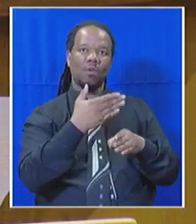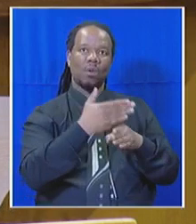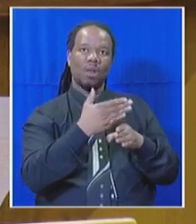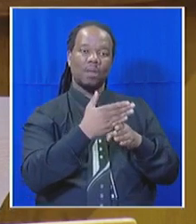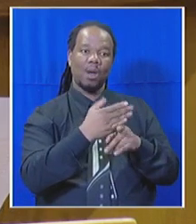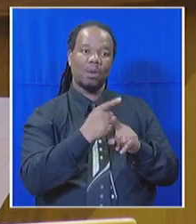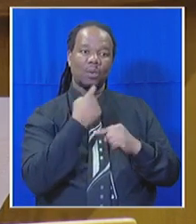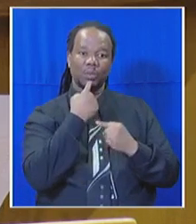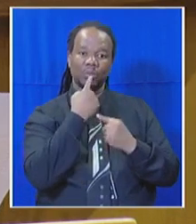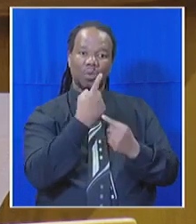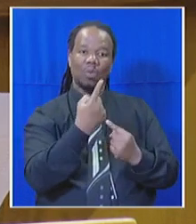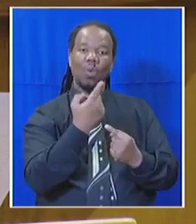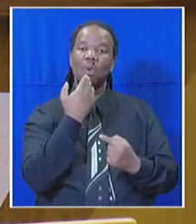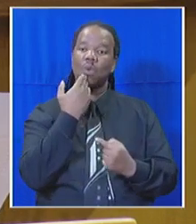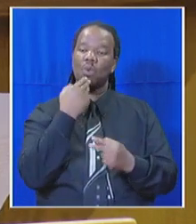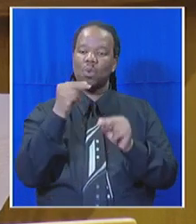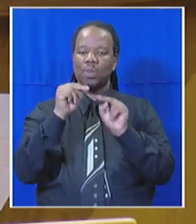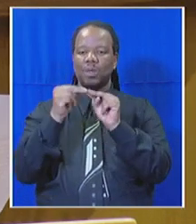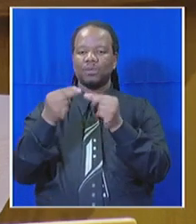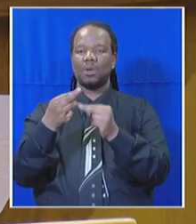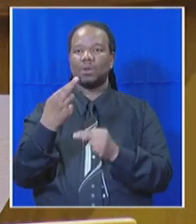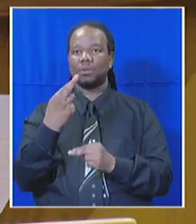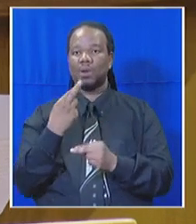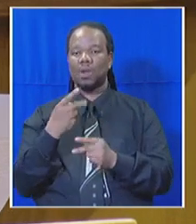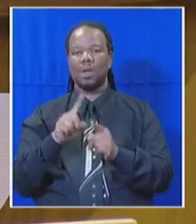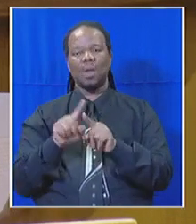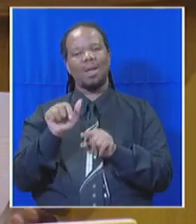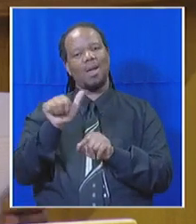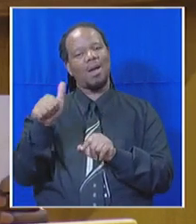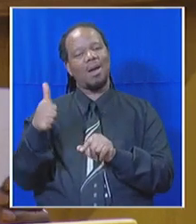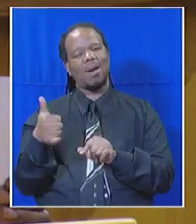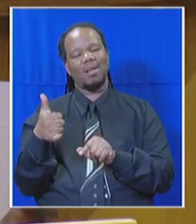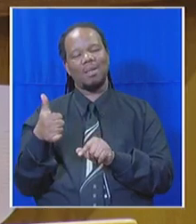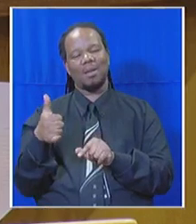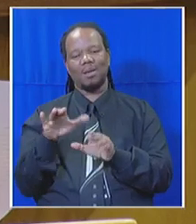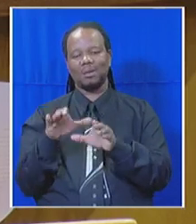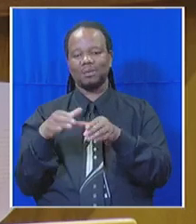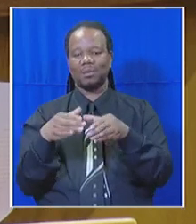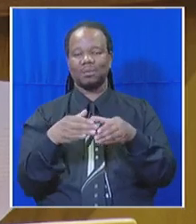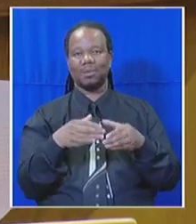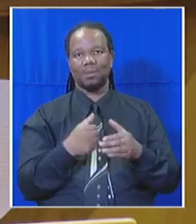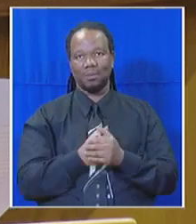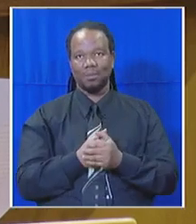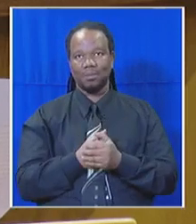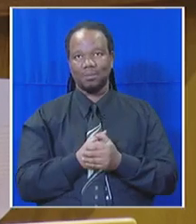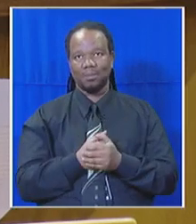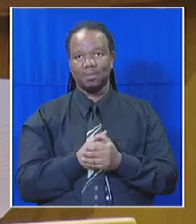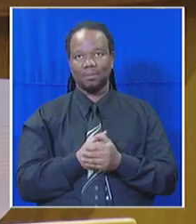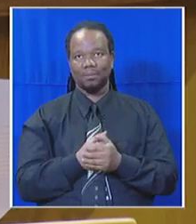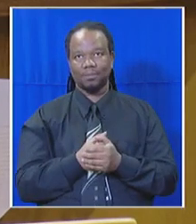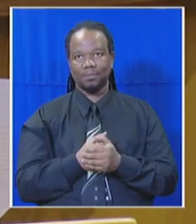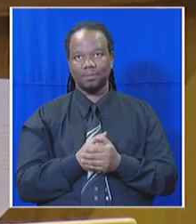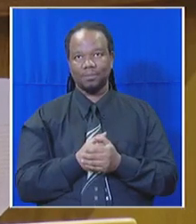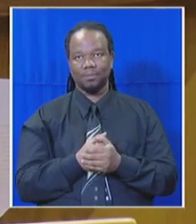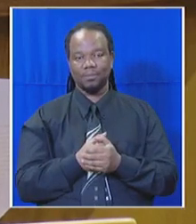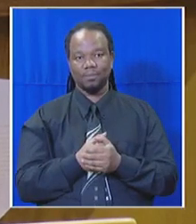by National Treasury, Portfolio Committee and other sectors that they have high staff